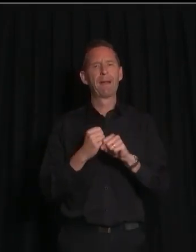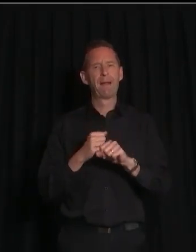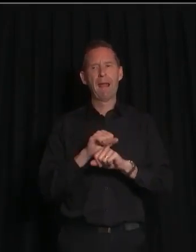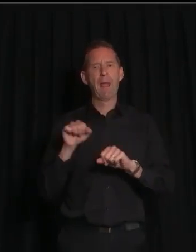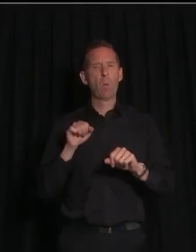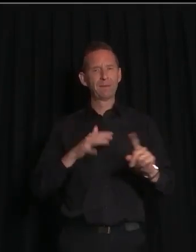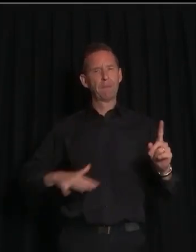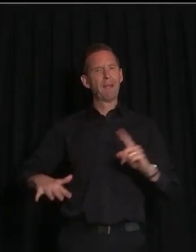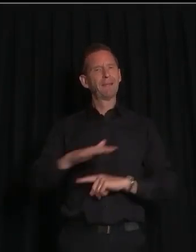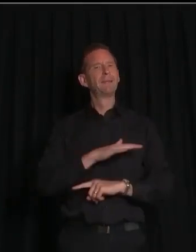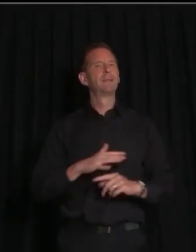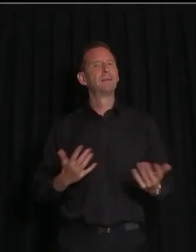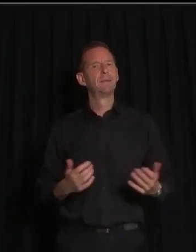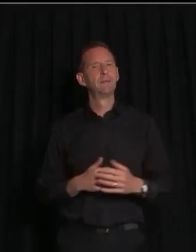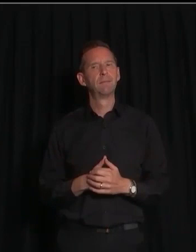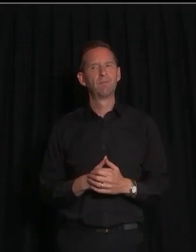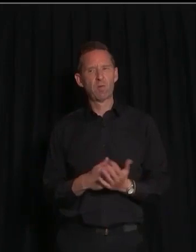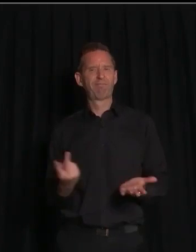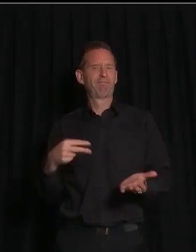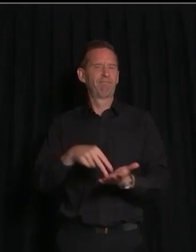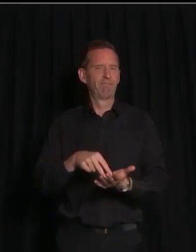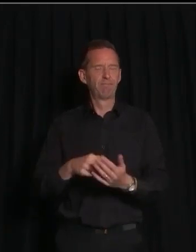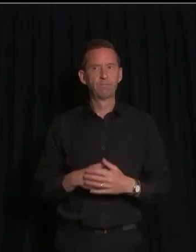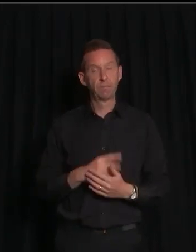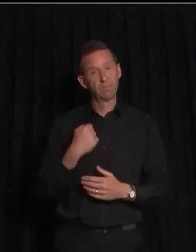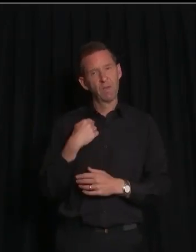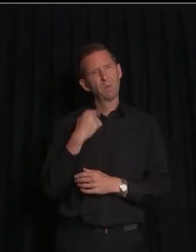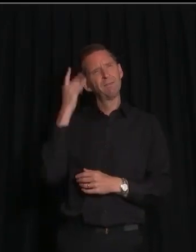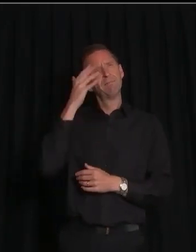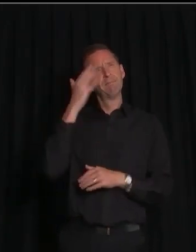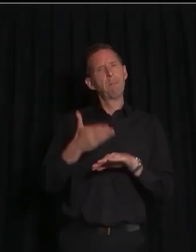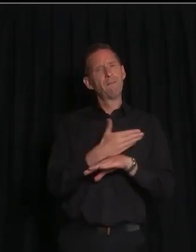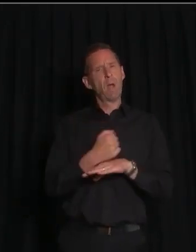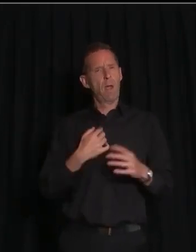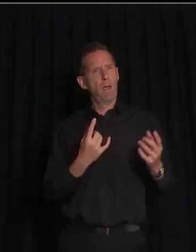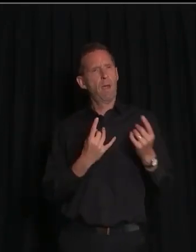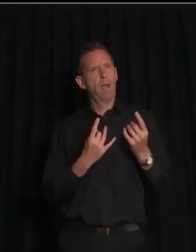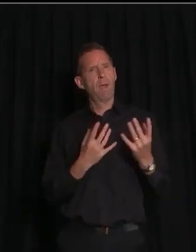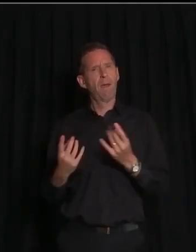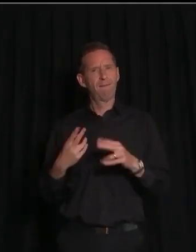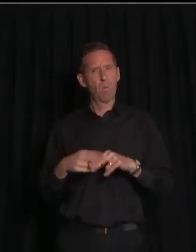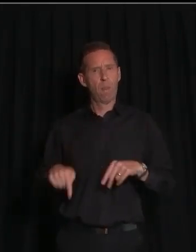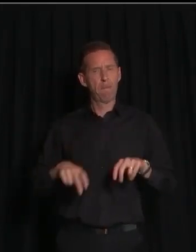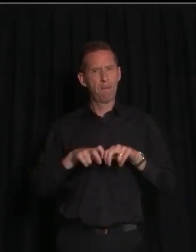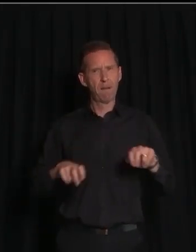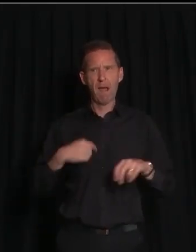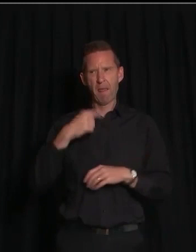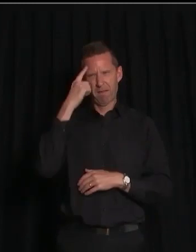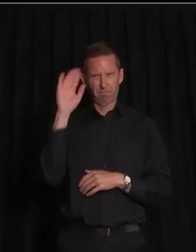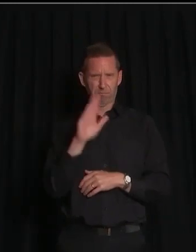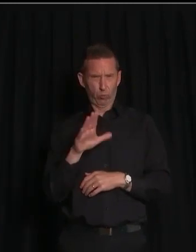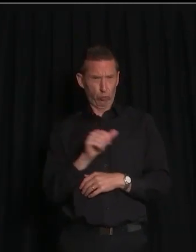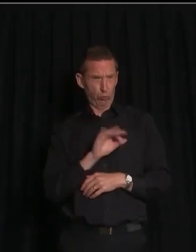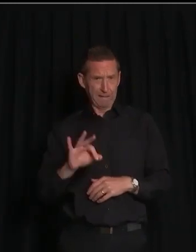And I was thinking, while I was preparing for this panel, that we shouldn't have this kind of